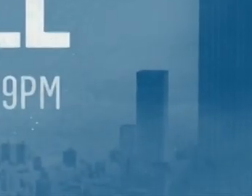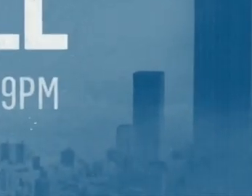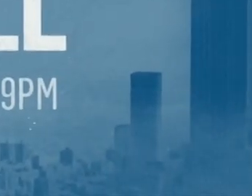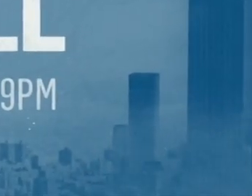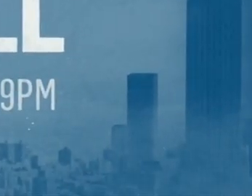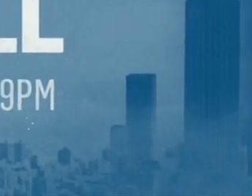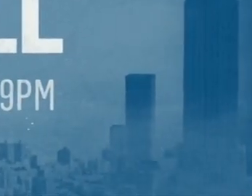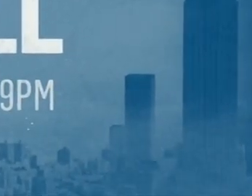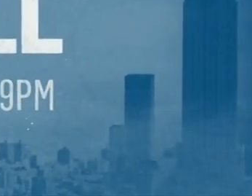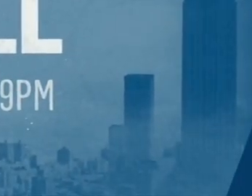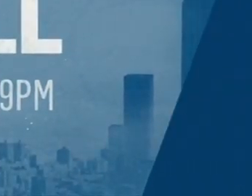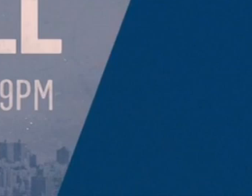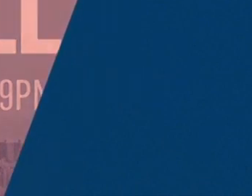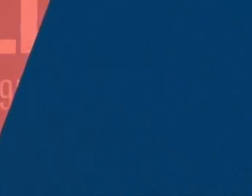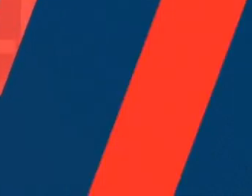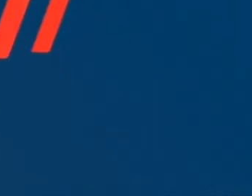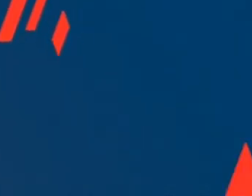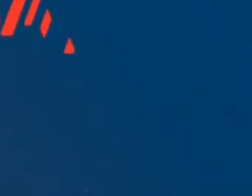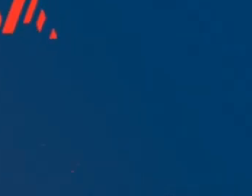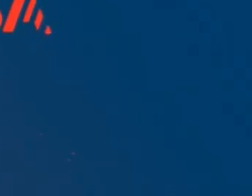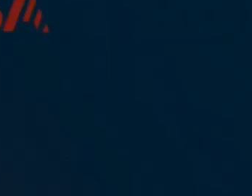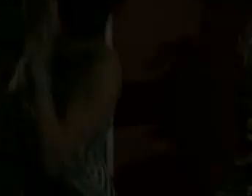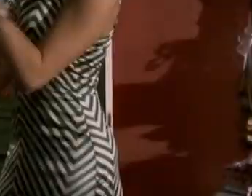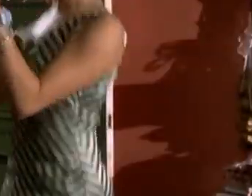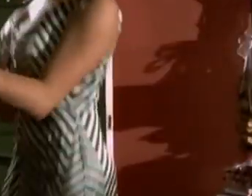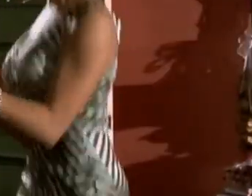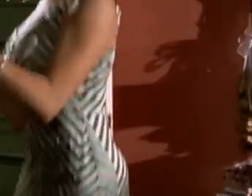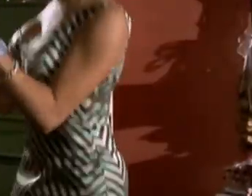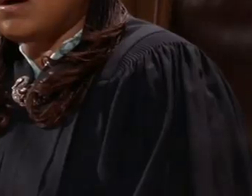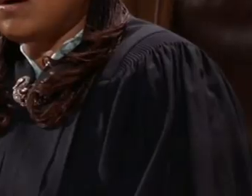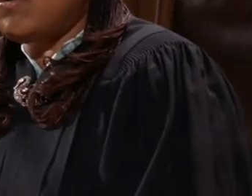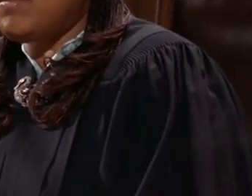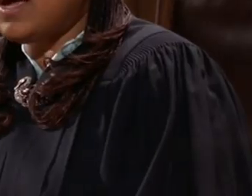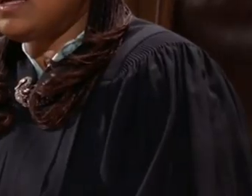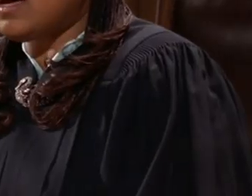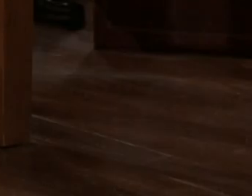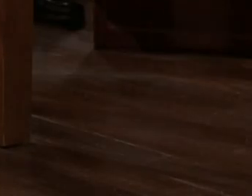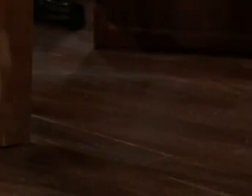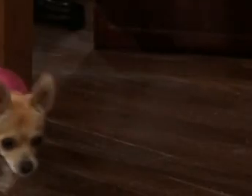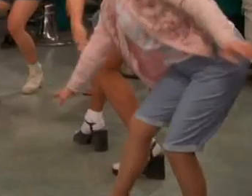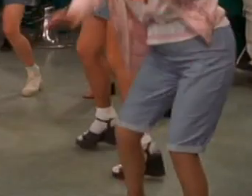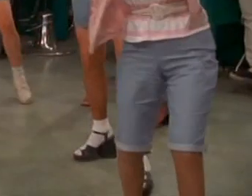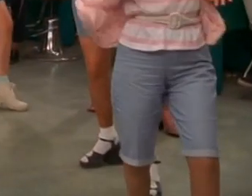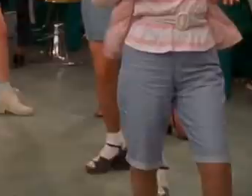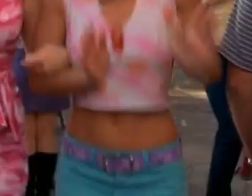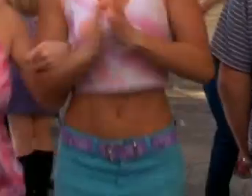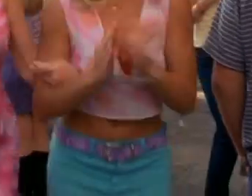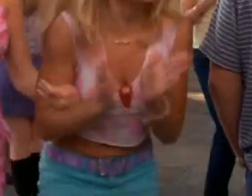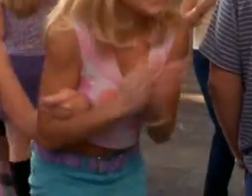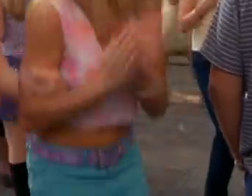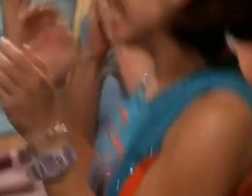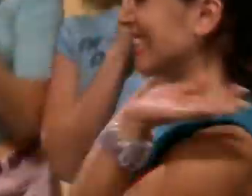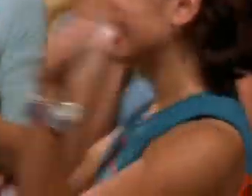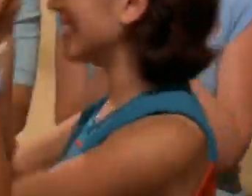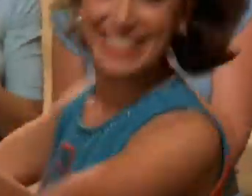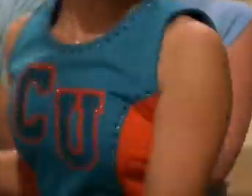drama, starts Tuesday at 9 on 5 USA. Can't wait till Friday. Oh, my God.